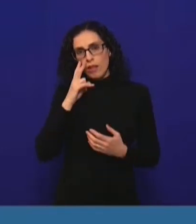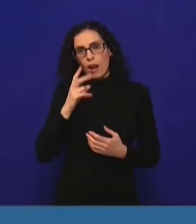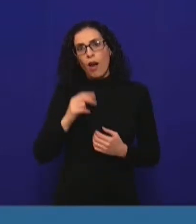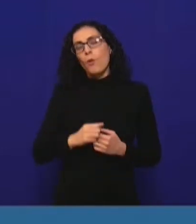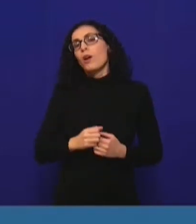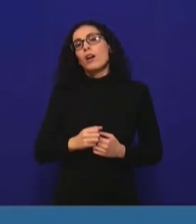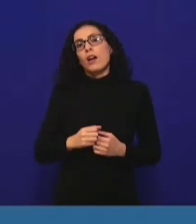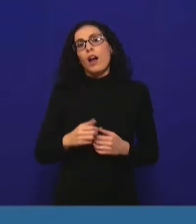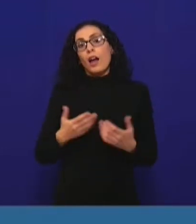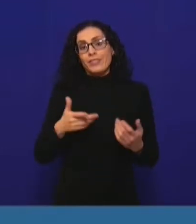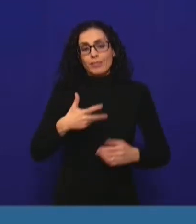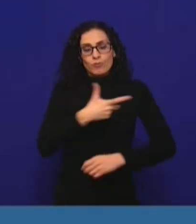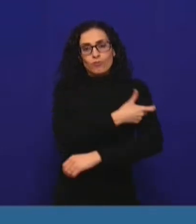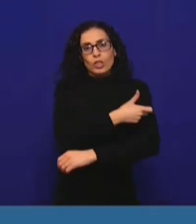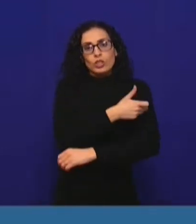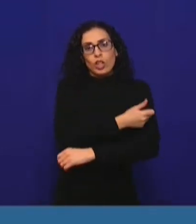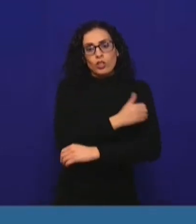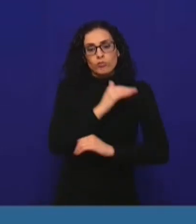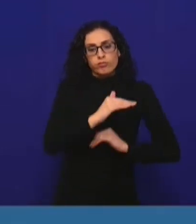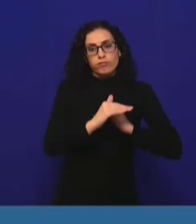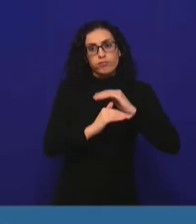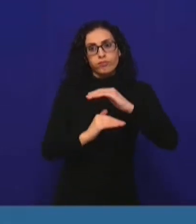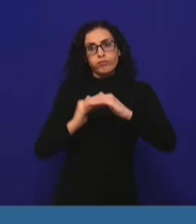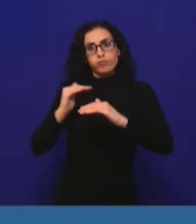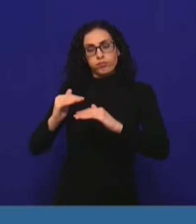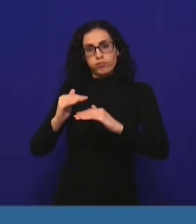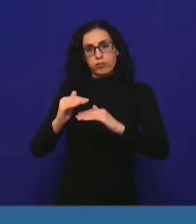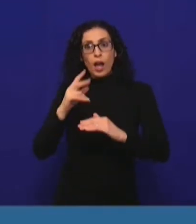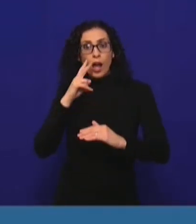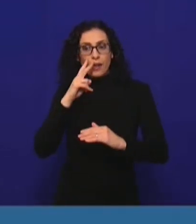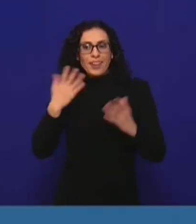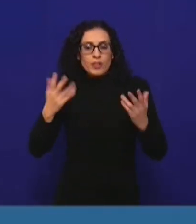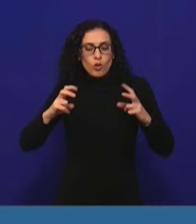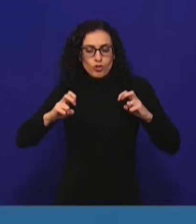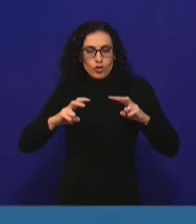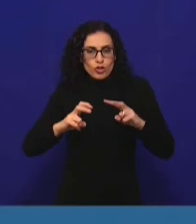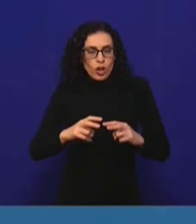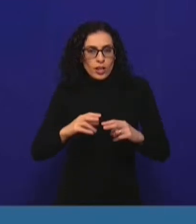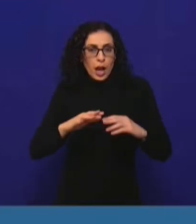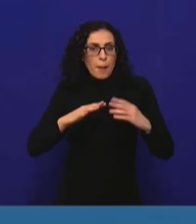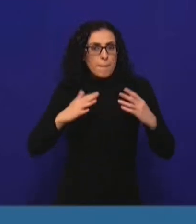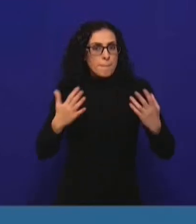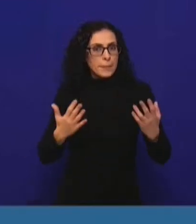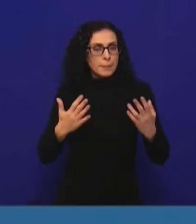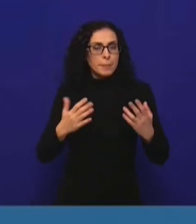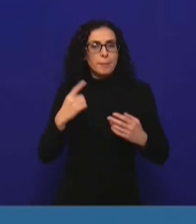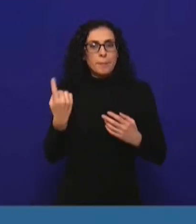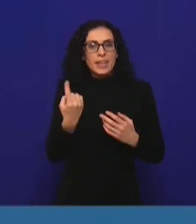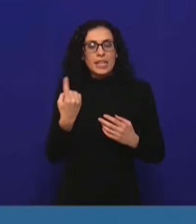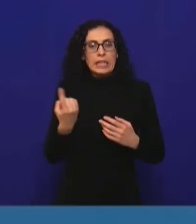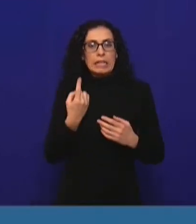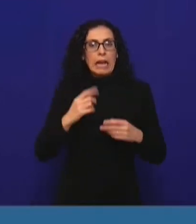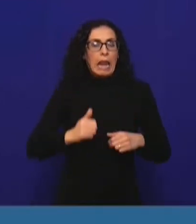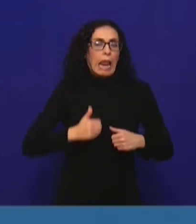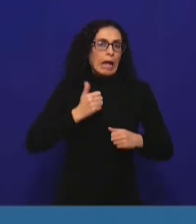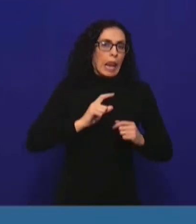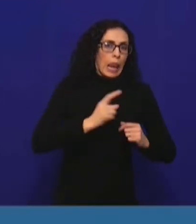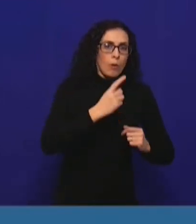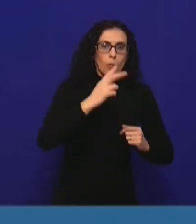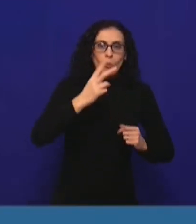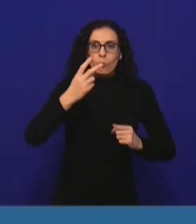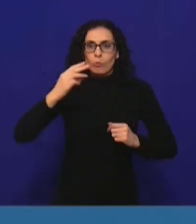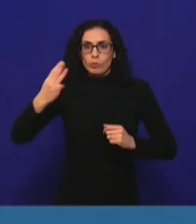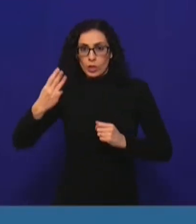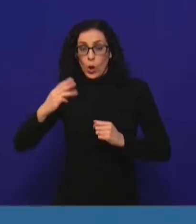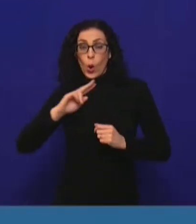din l-istrateġija ta' tilqim li bbażata fuq ix-xjenzja ta' min u l-iktar li ħajkun qed jibbenefika minn dan it-tilqim u iżjed ma